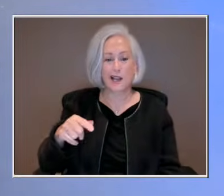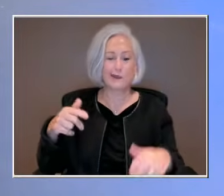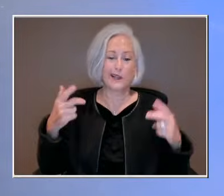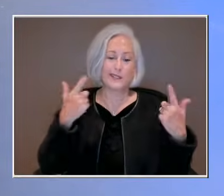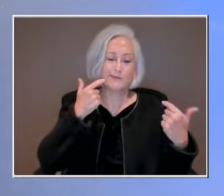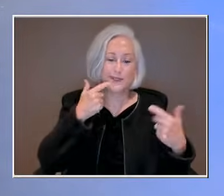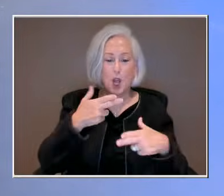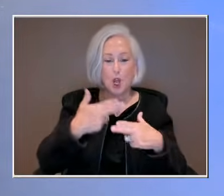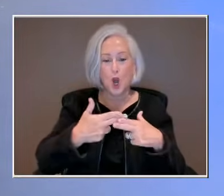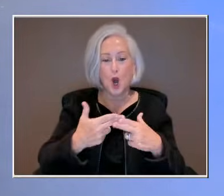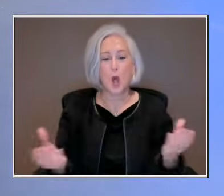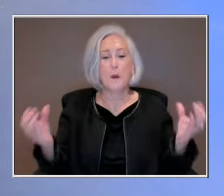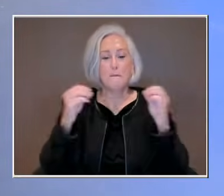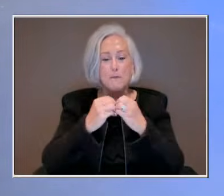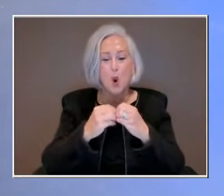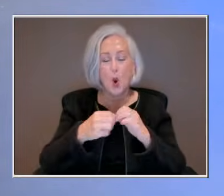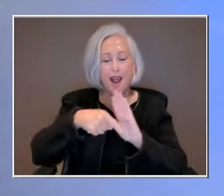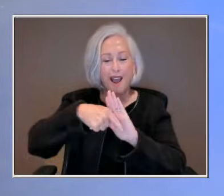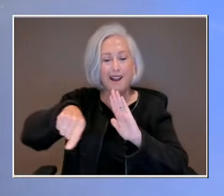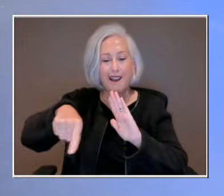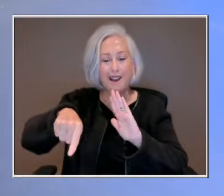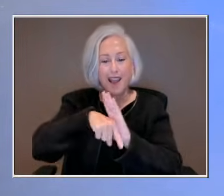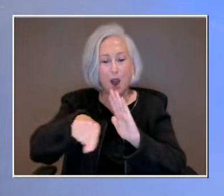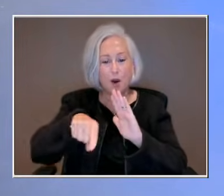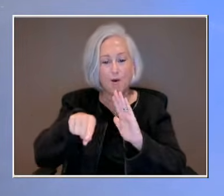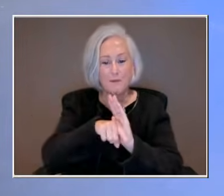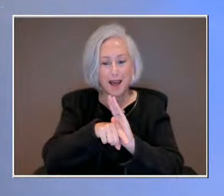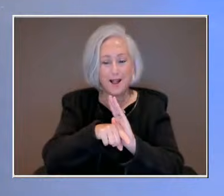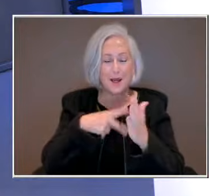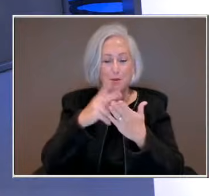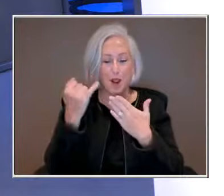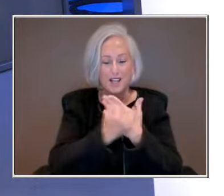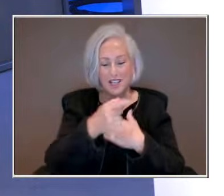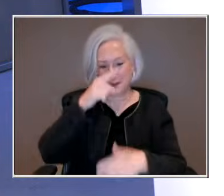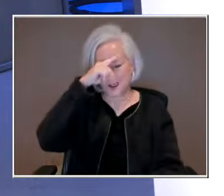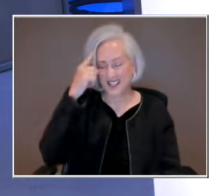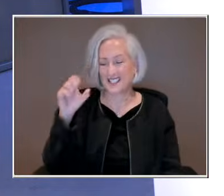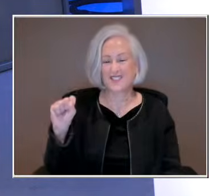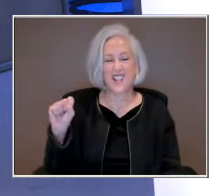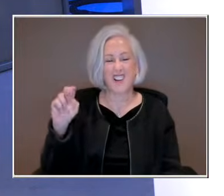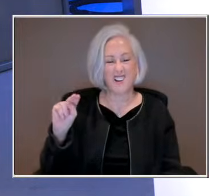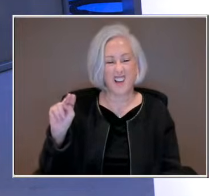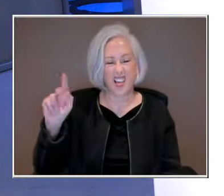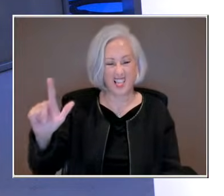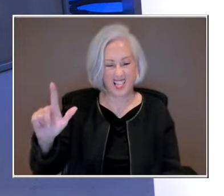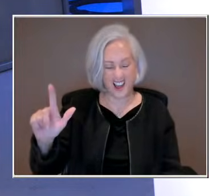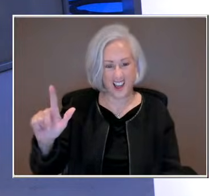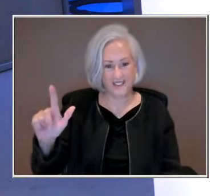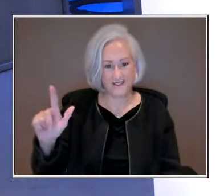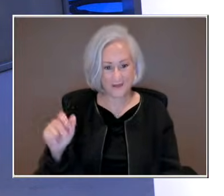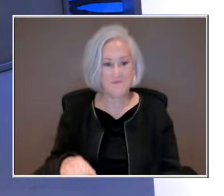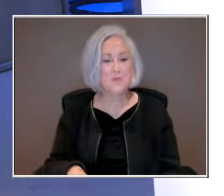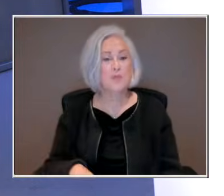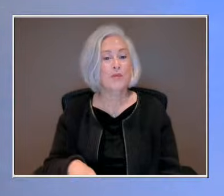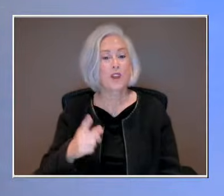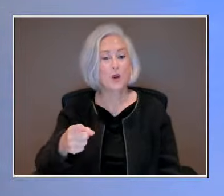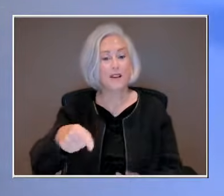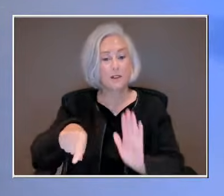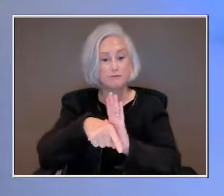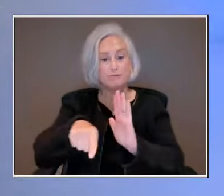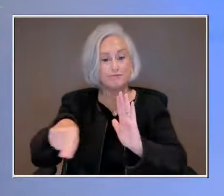Project because of the famous SNL sketch. But you gotta give you we a gotta little ring small, in the show. Let's take it off